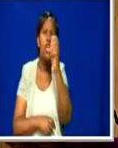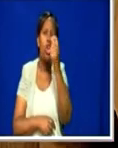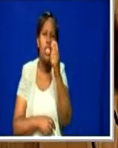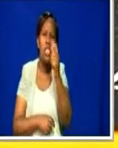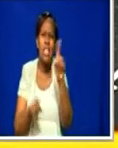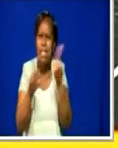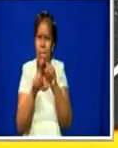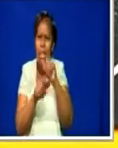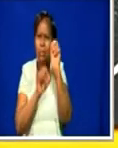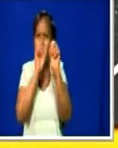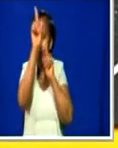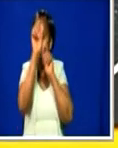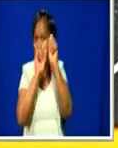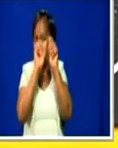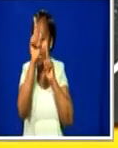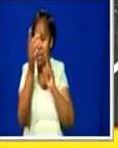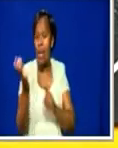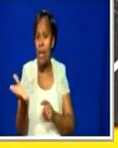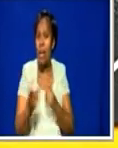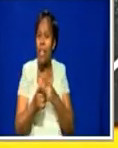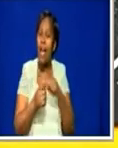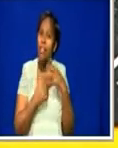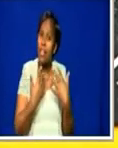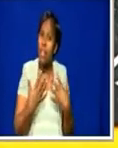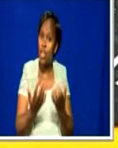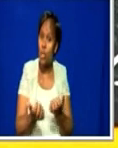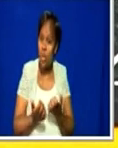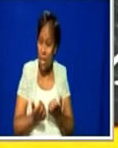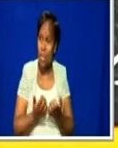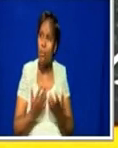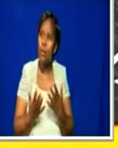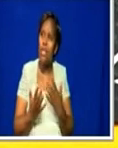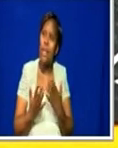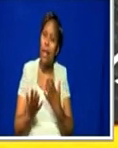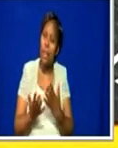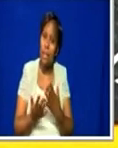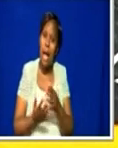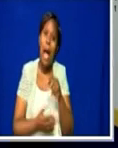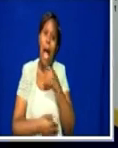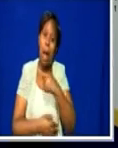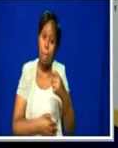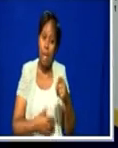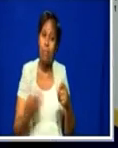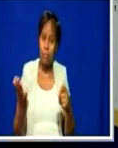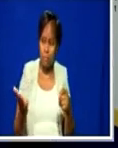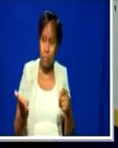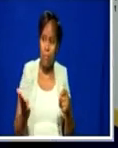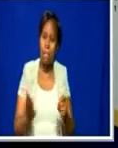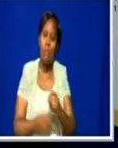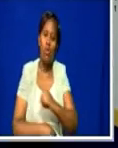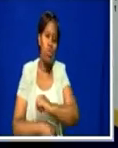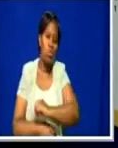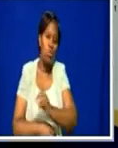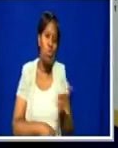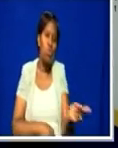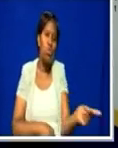stars. Yes, they small look stars. like stars. Yes. Then the other thing that you'll need, you'll need this marker pen. Mark pen. So that you can be able to draw the